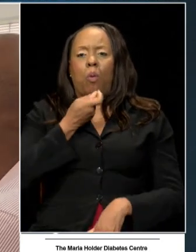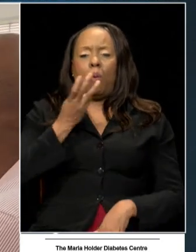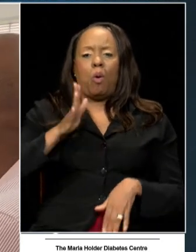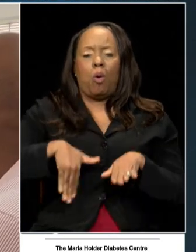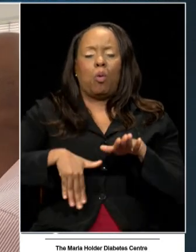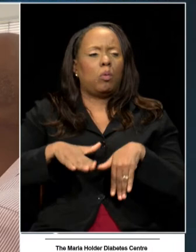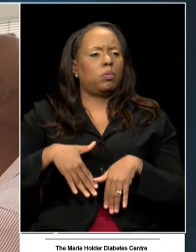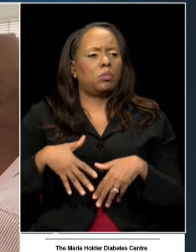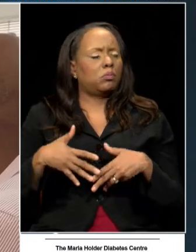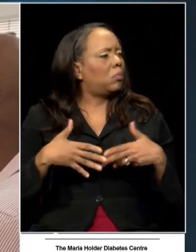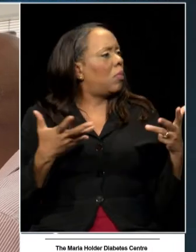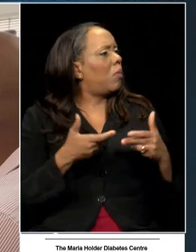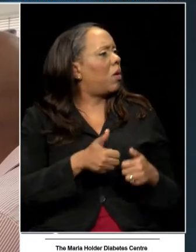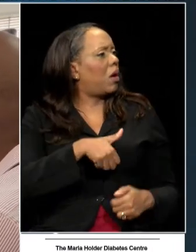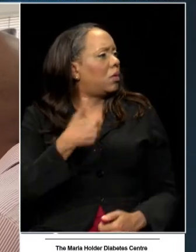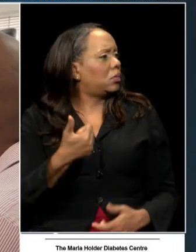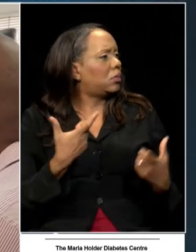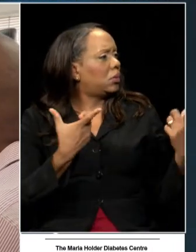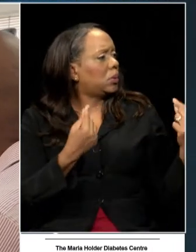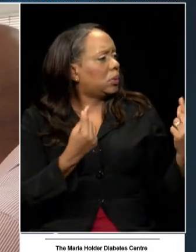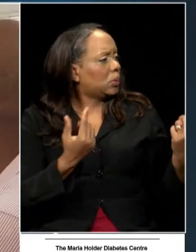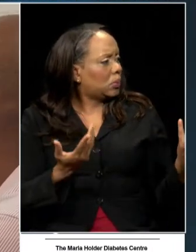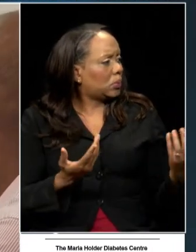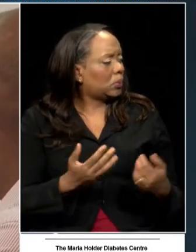do they put you through as a preventative measure?